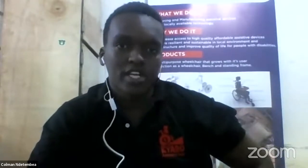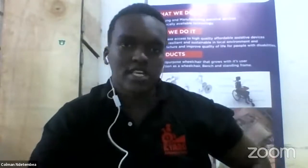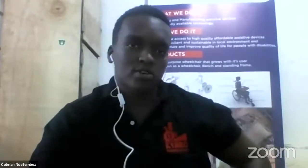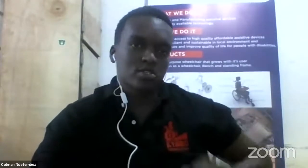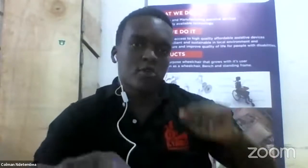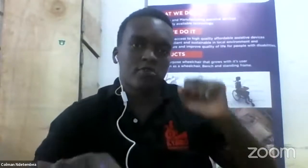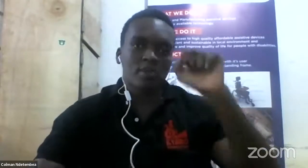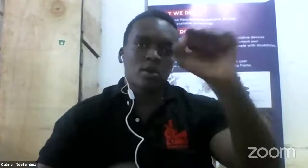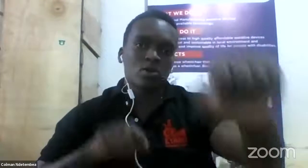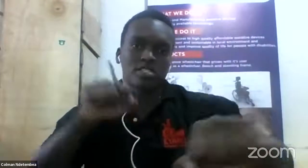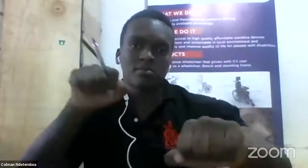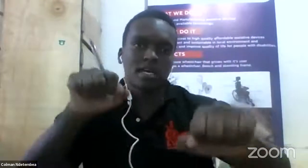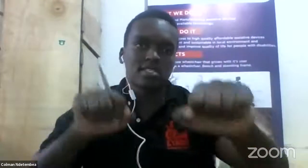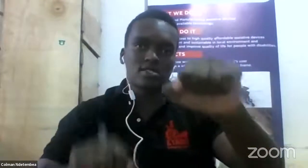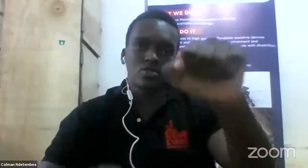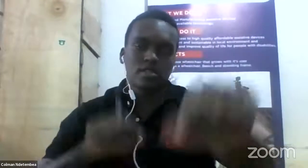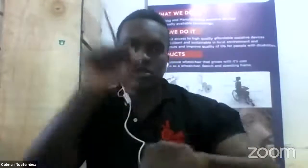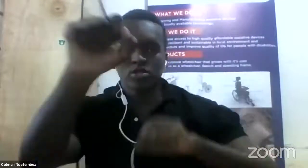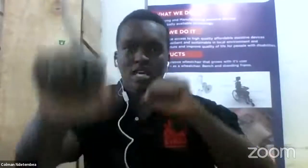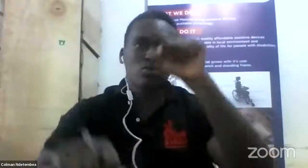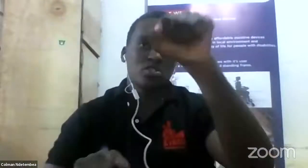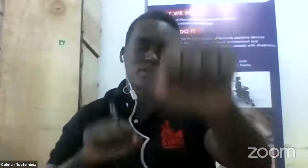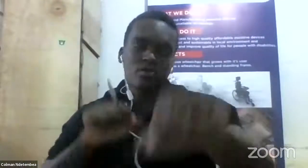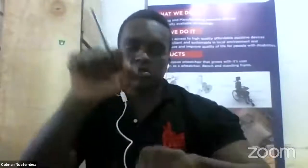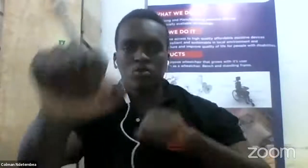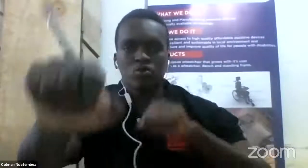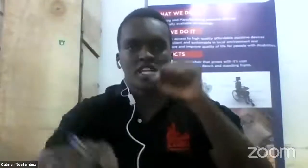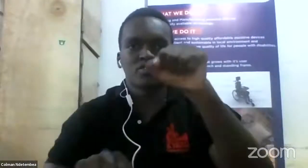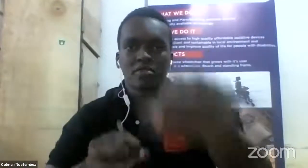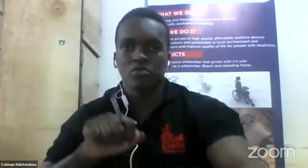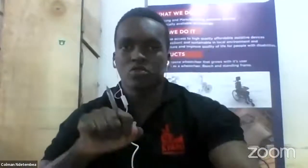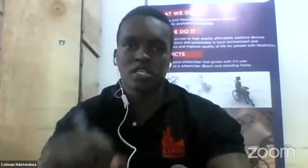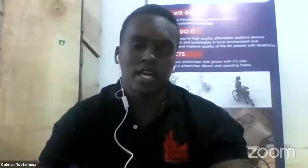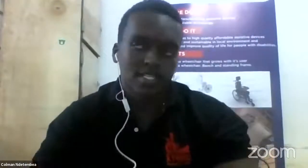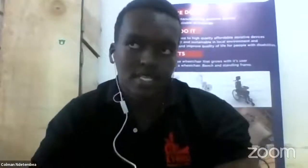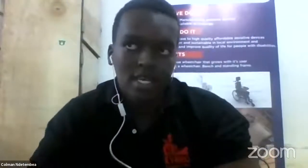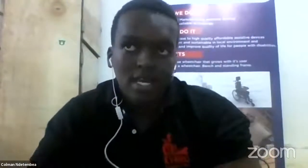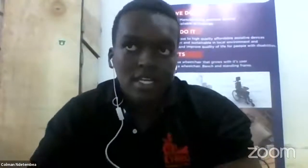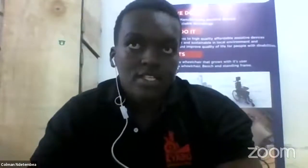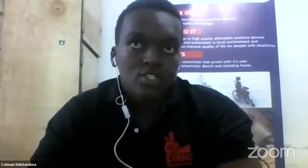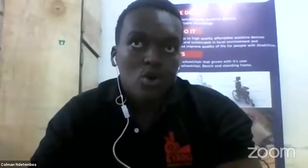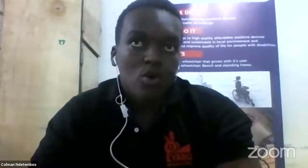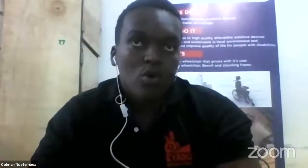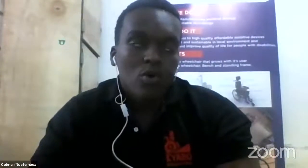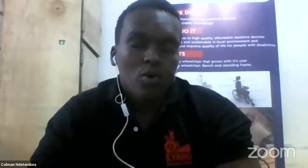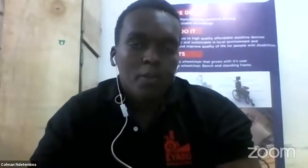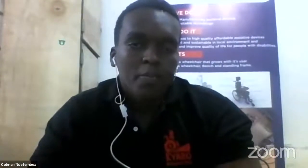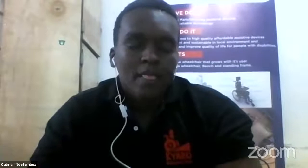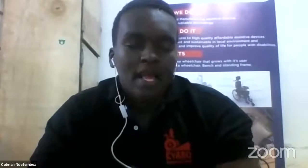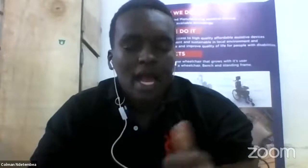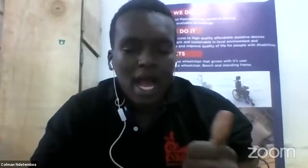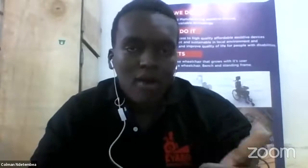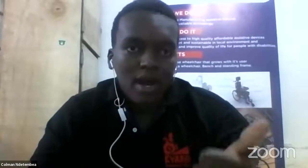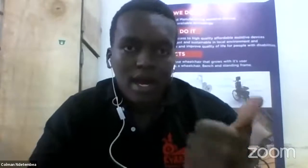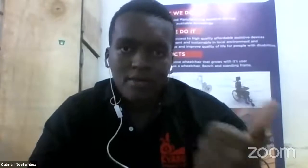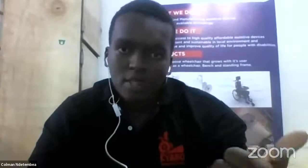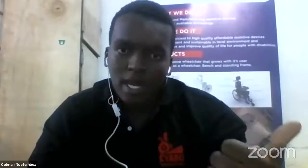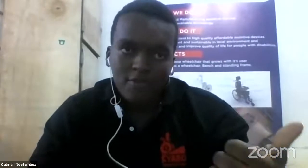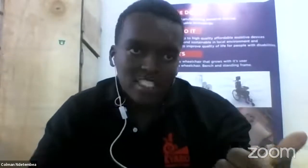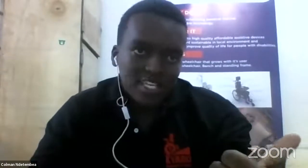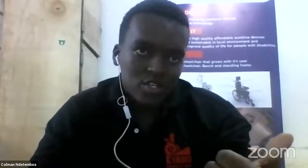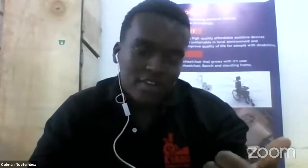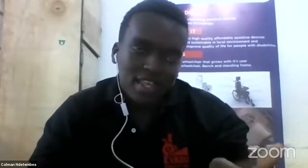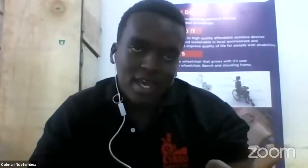making of tricycles. If you have come across them, that those are which are driven using hands. So